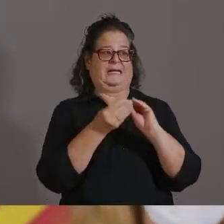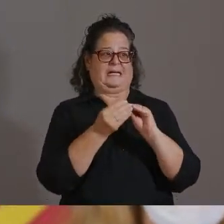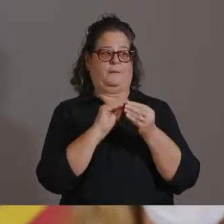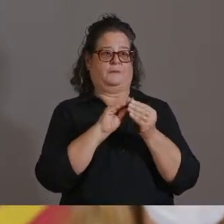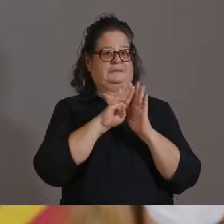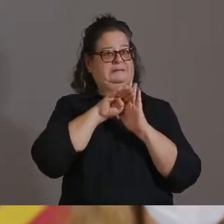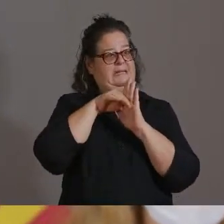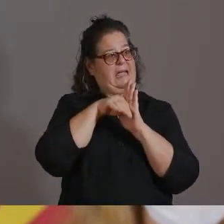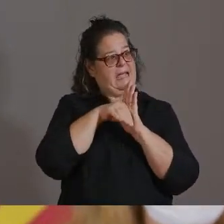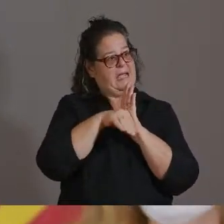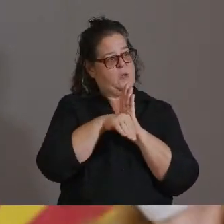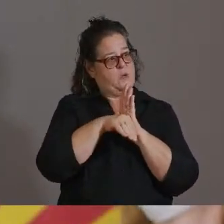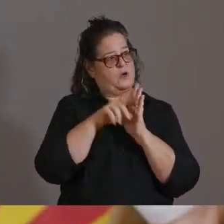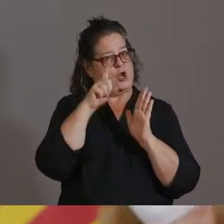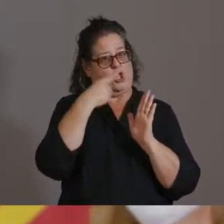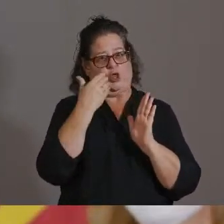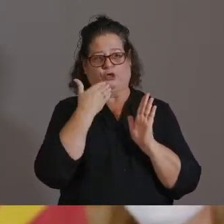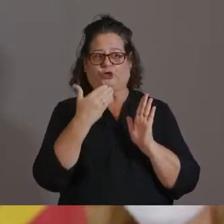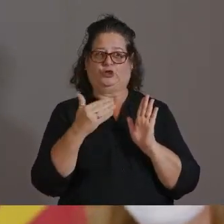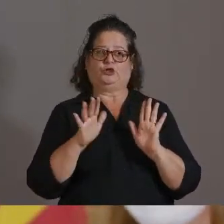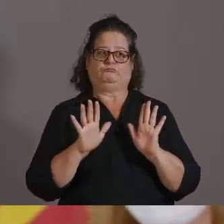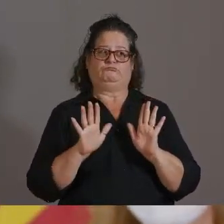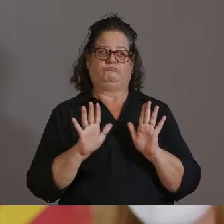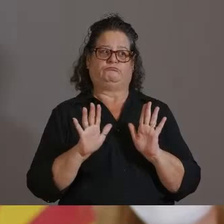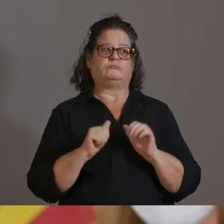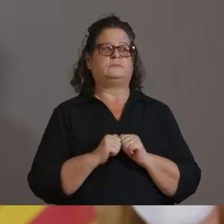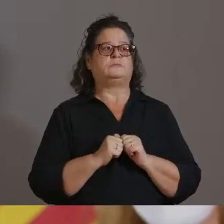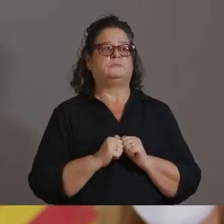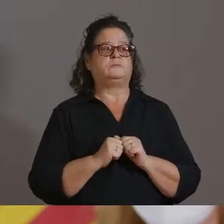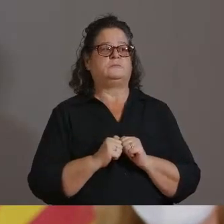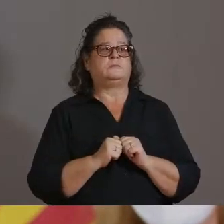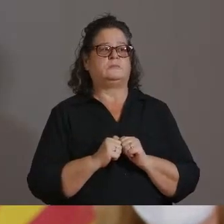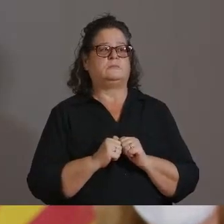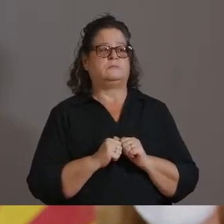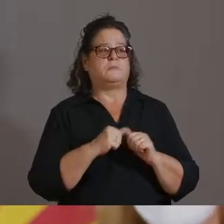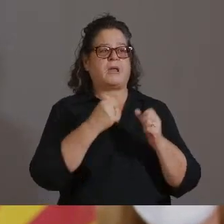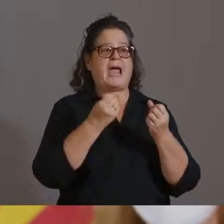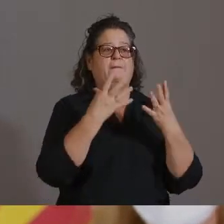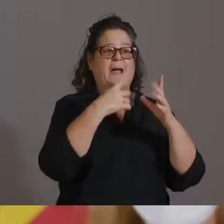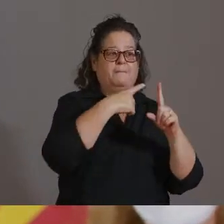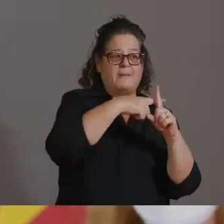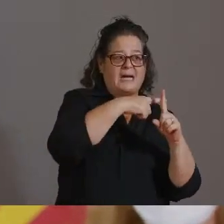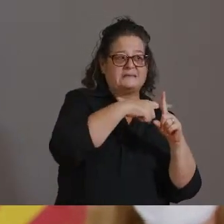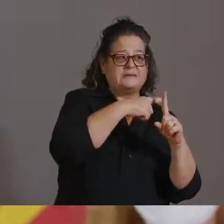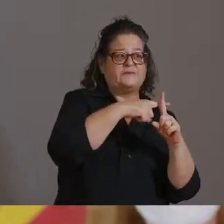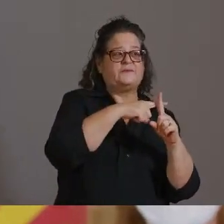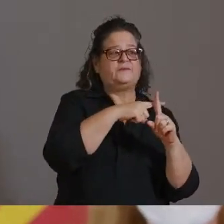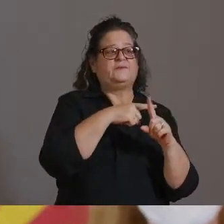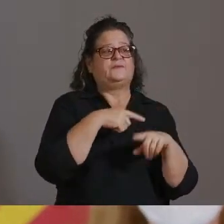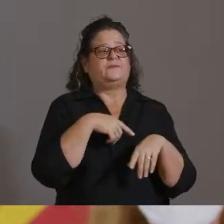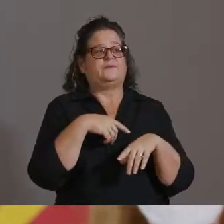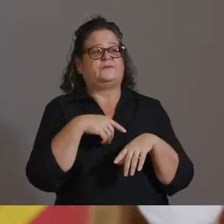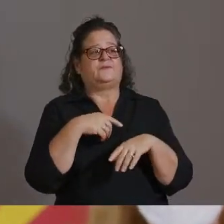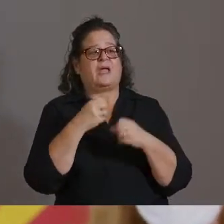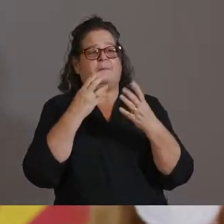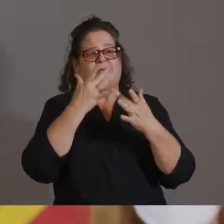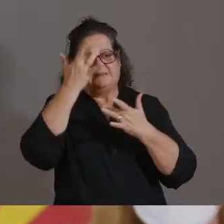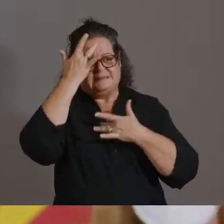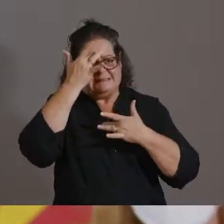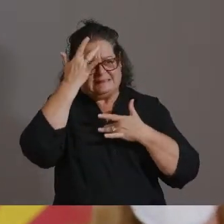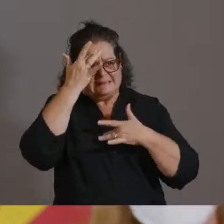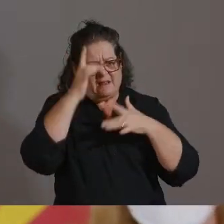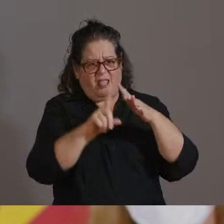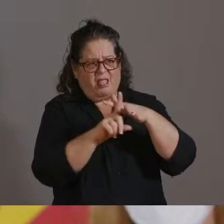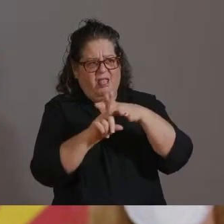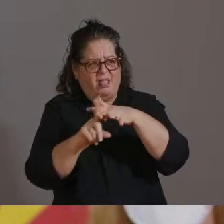direction, from positivity to COVID-like illness indication to hospital beds to our state